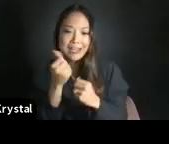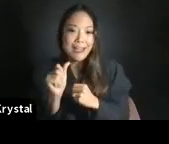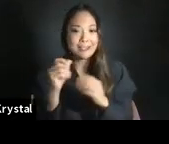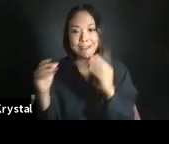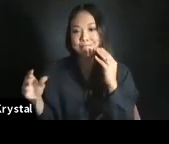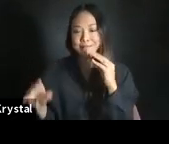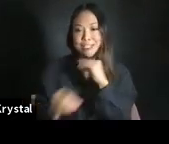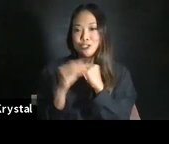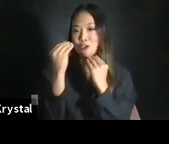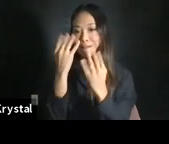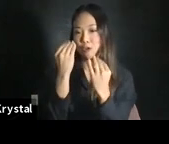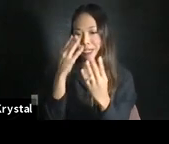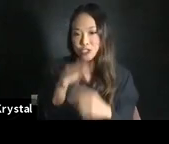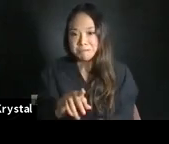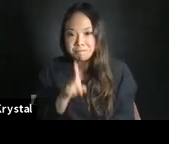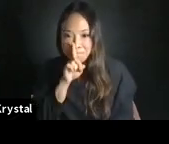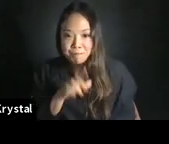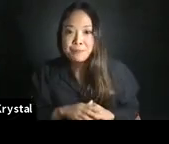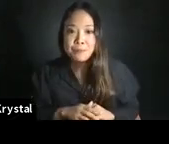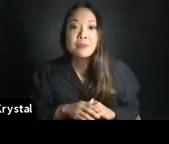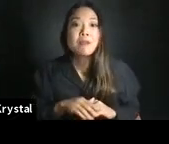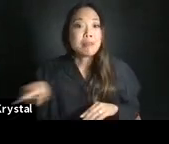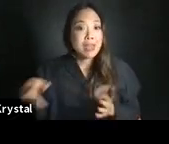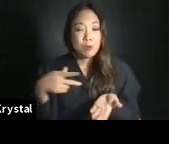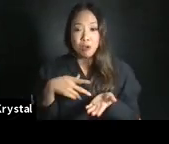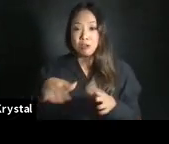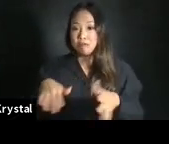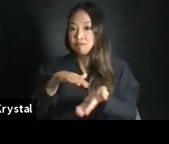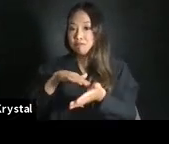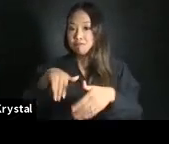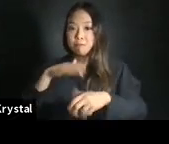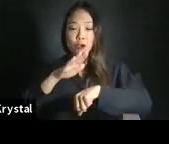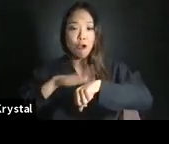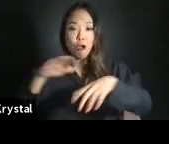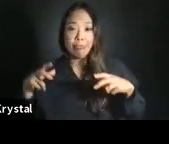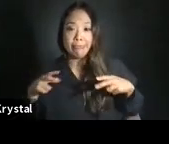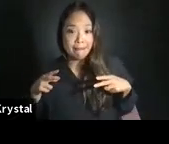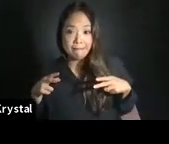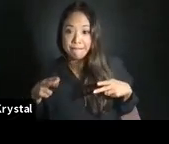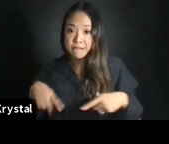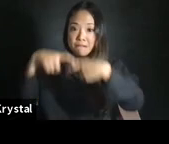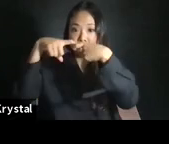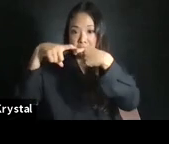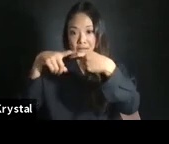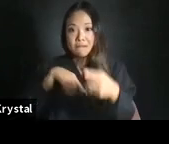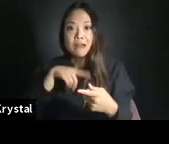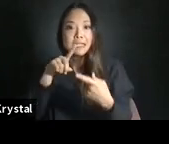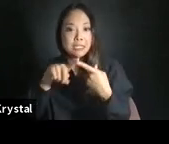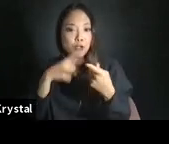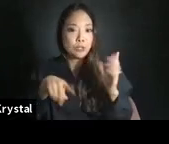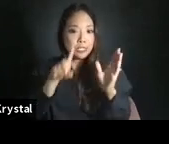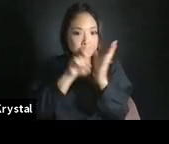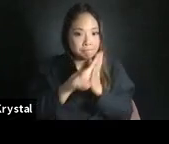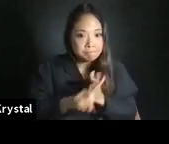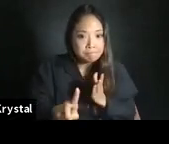leave paid administrative leave as a result of separate allegations the physical social and emotional health of our